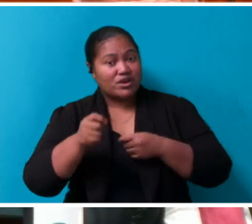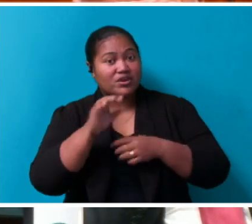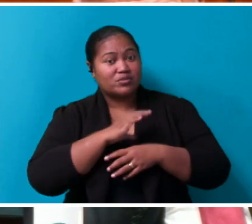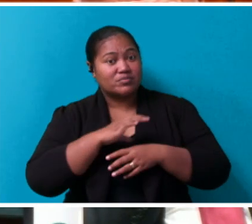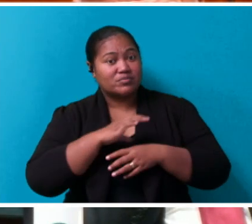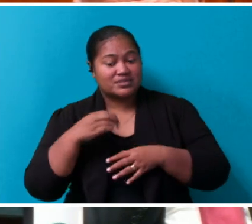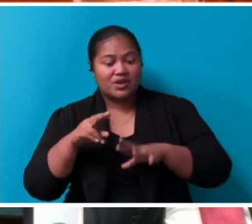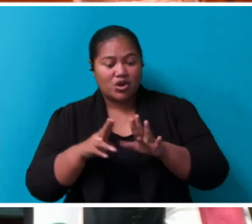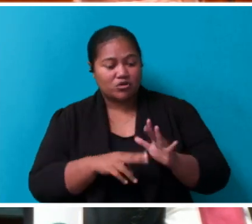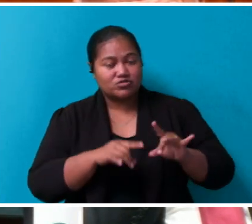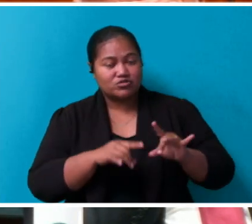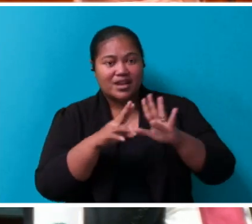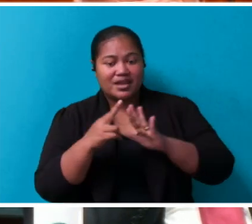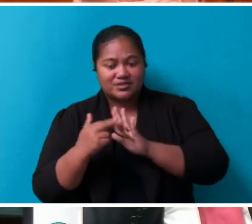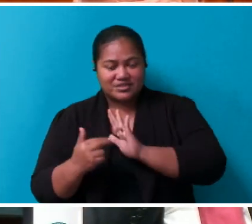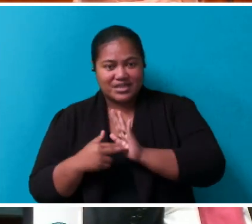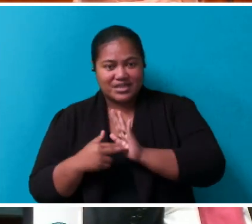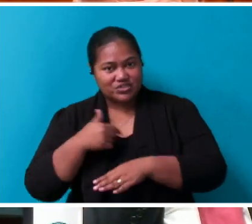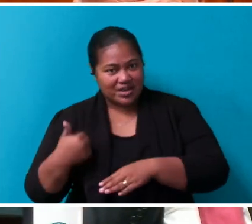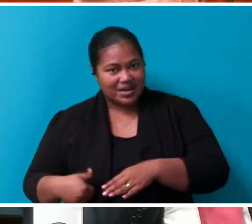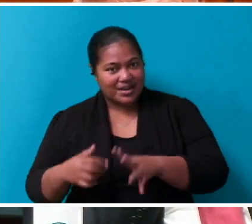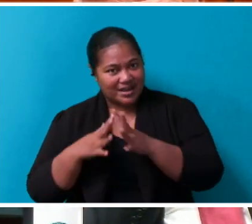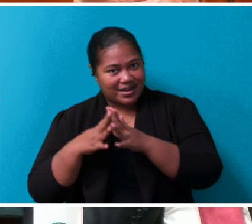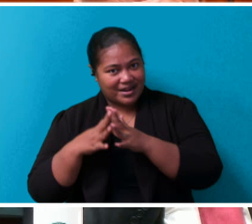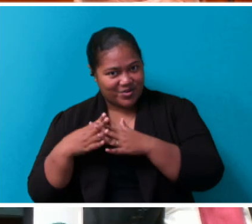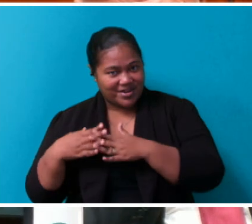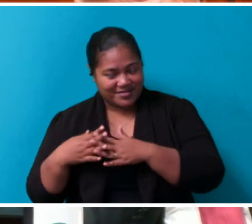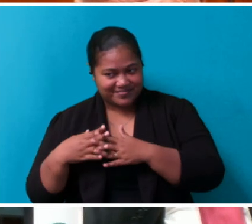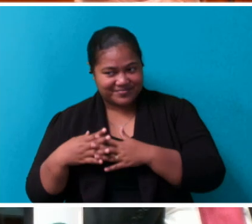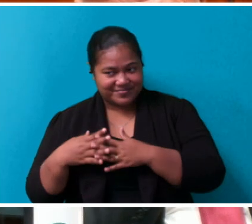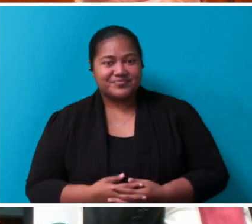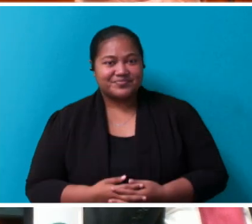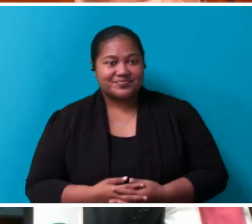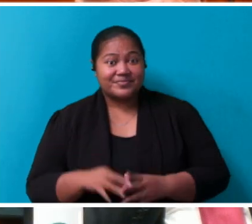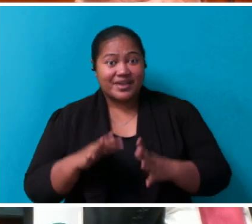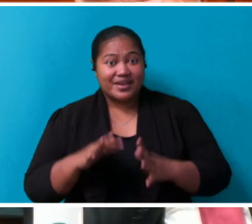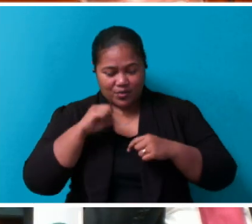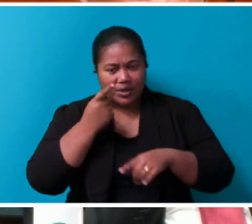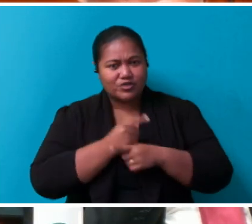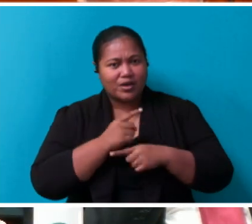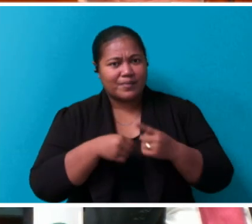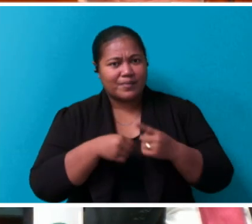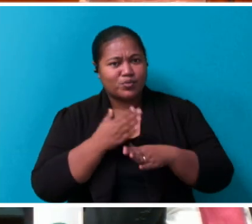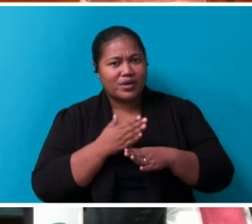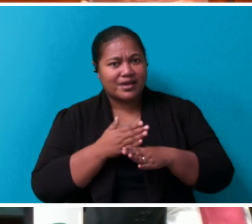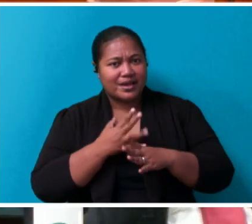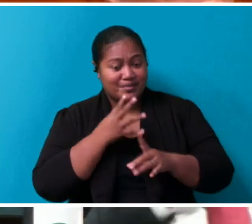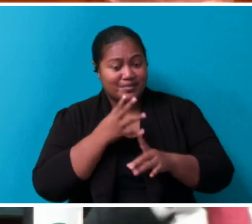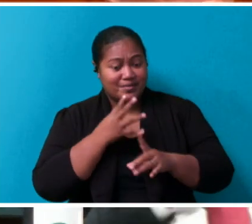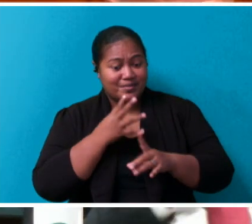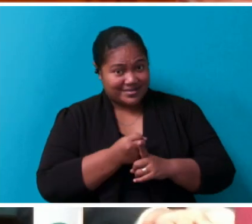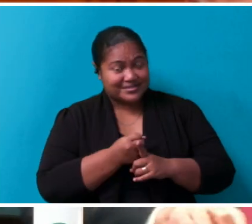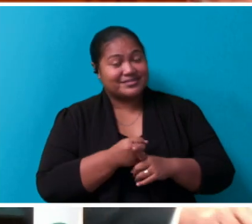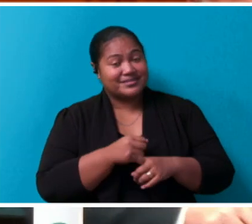Zealand, China, and the United States of America. Allow me to elaborate on the work and impact of our trade commissions,